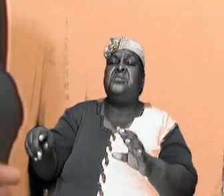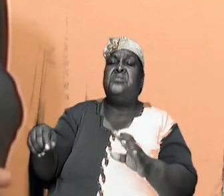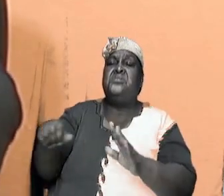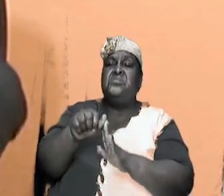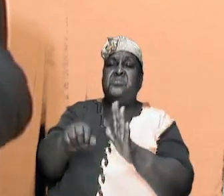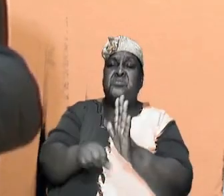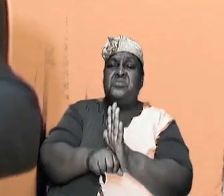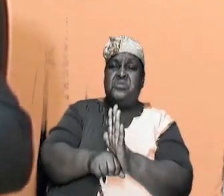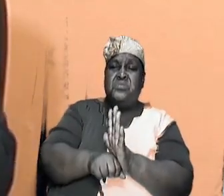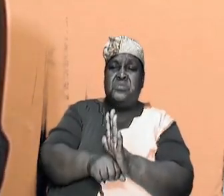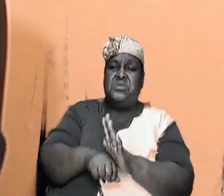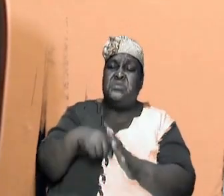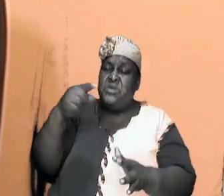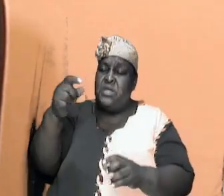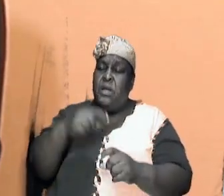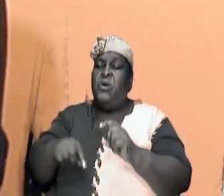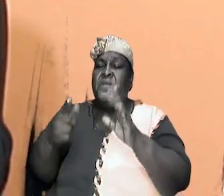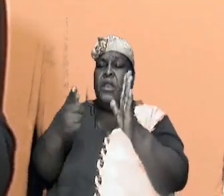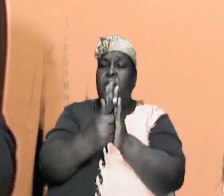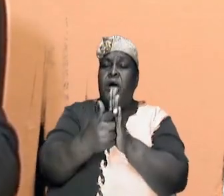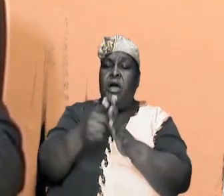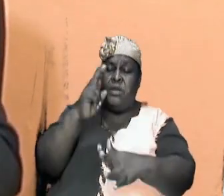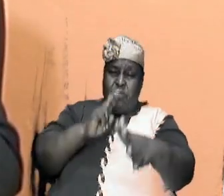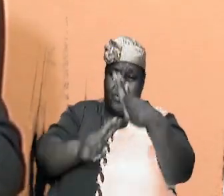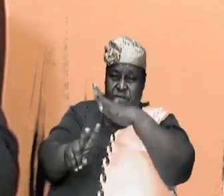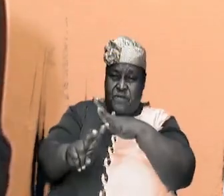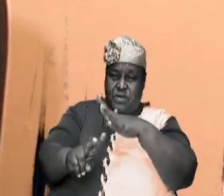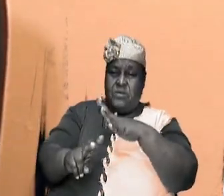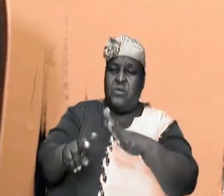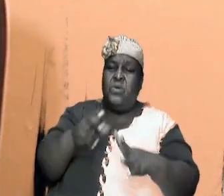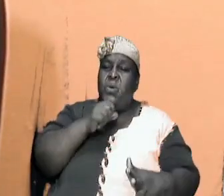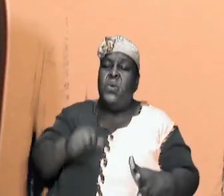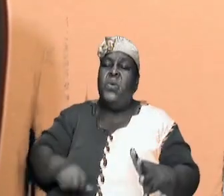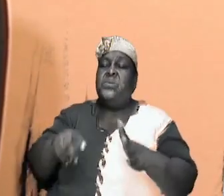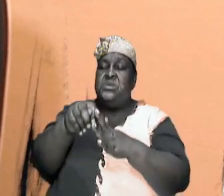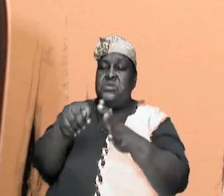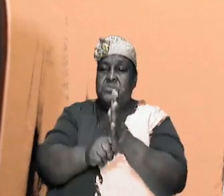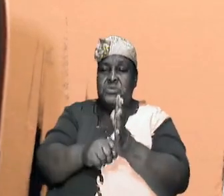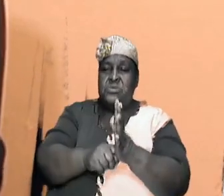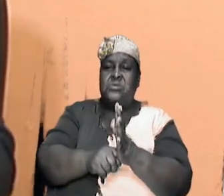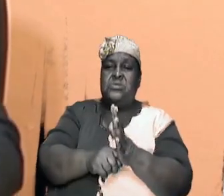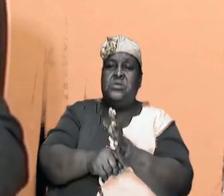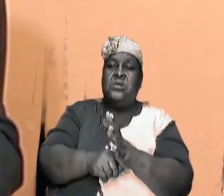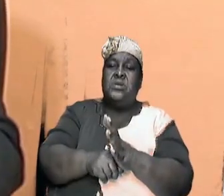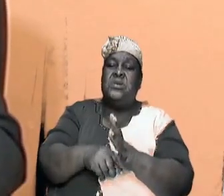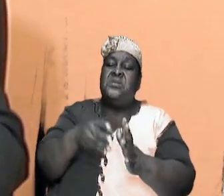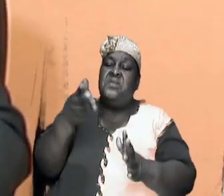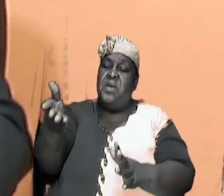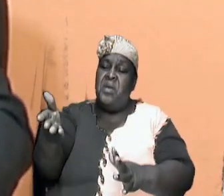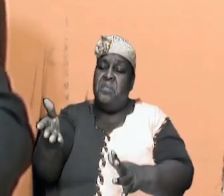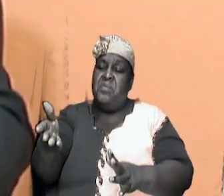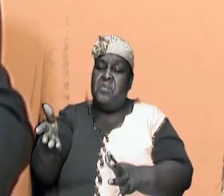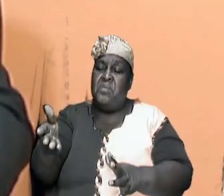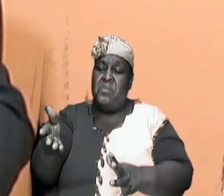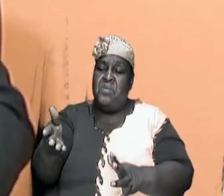Old Testament scripture. And he said, look here, search the scripture, because in them he thinks